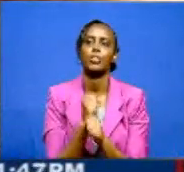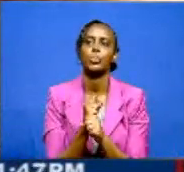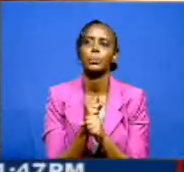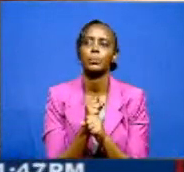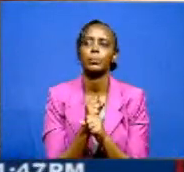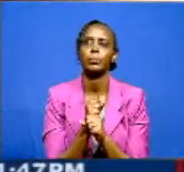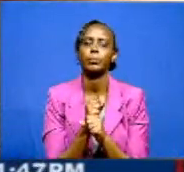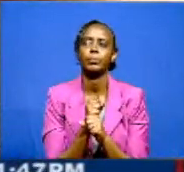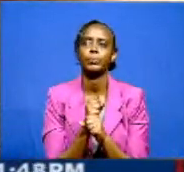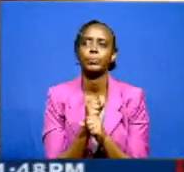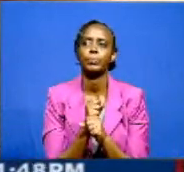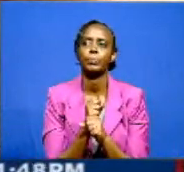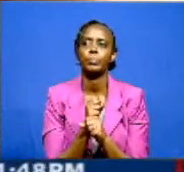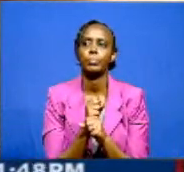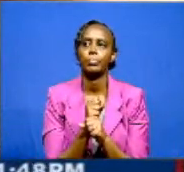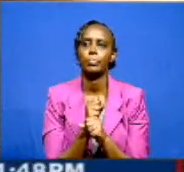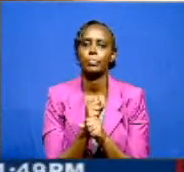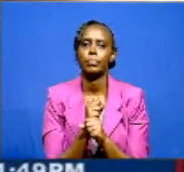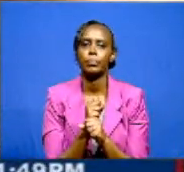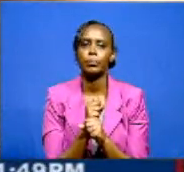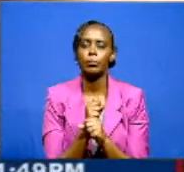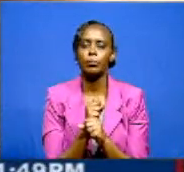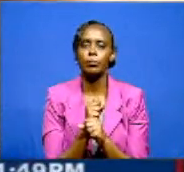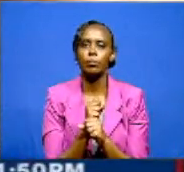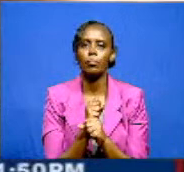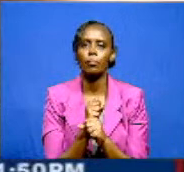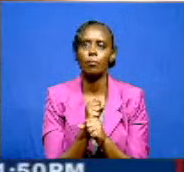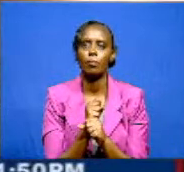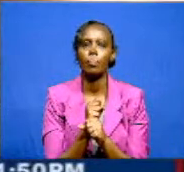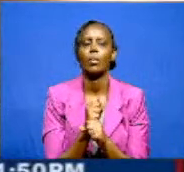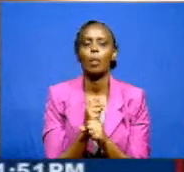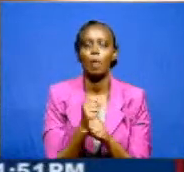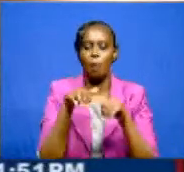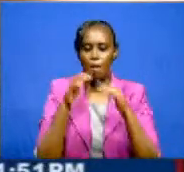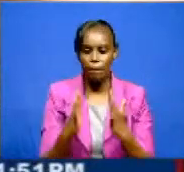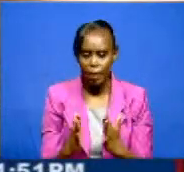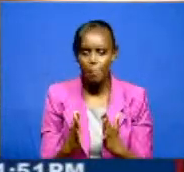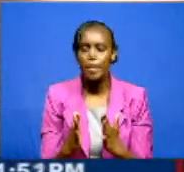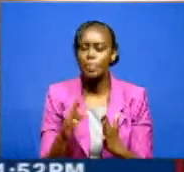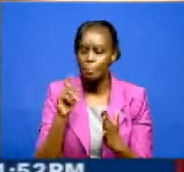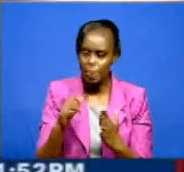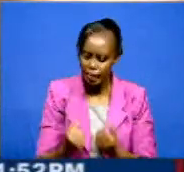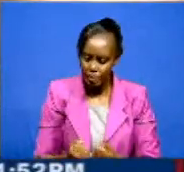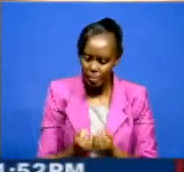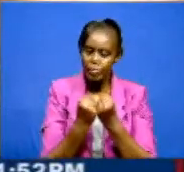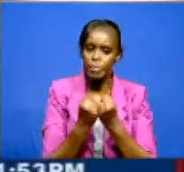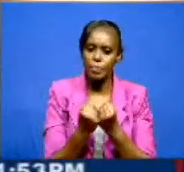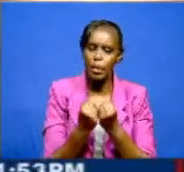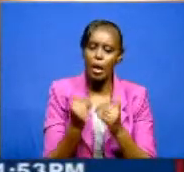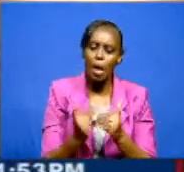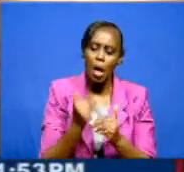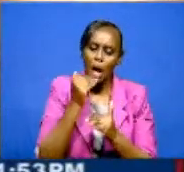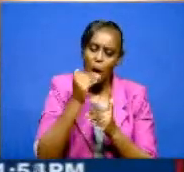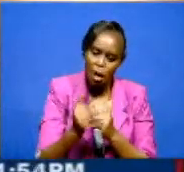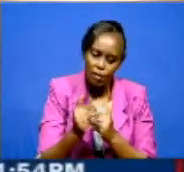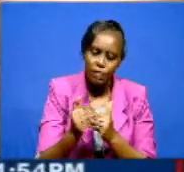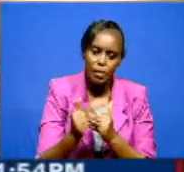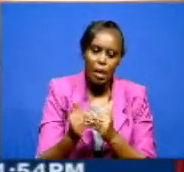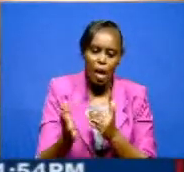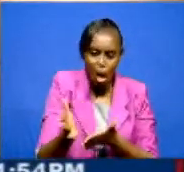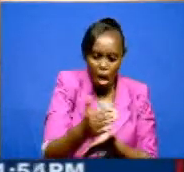function. And so the growers must be assisted on post-harvesting management of mung-bean products and